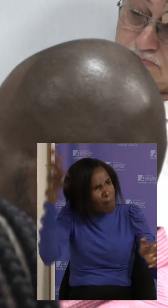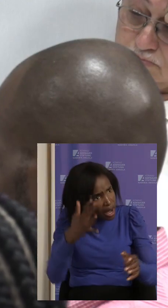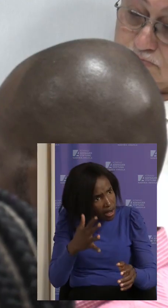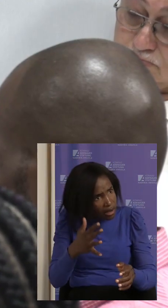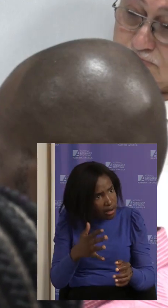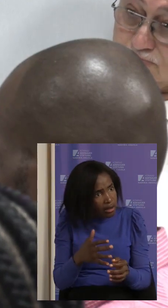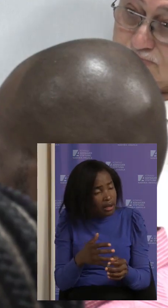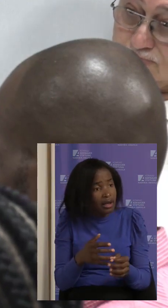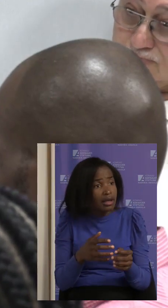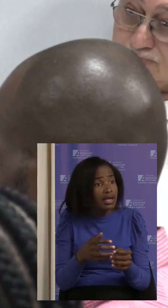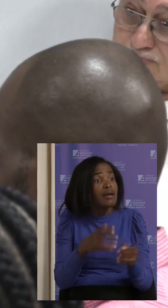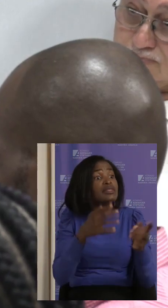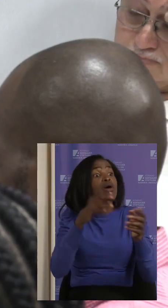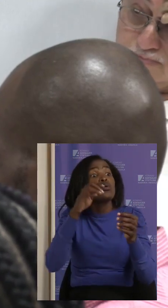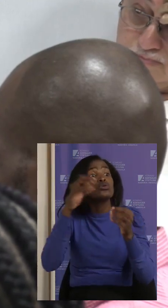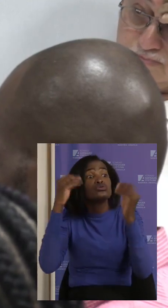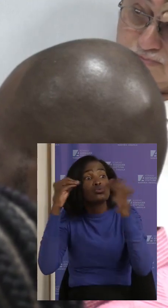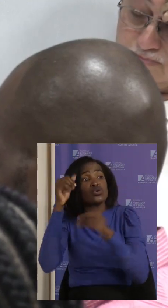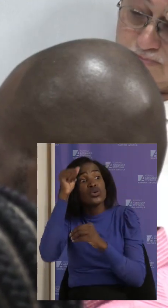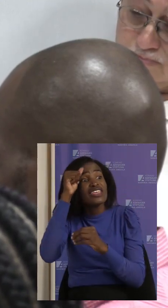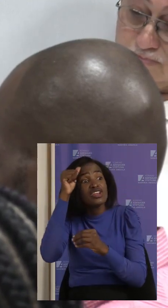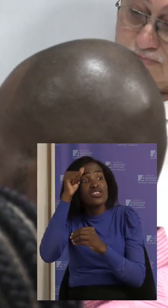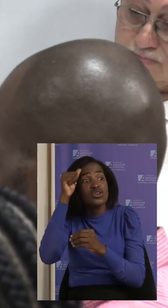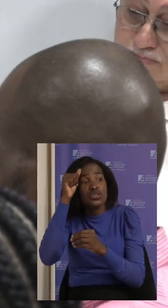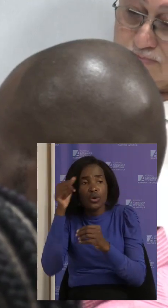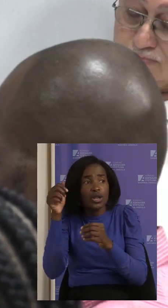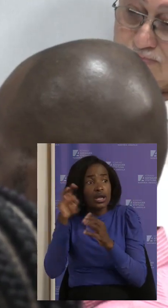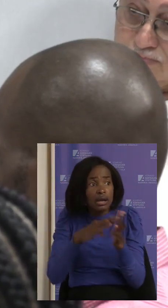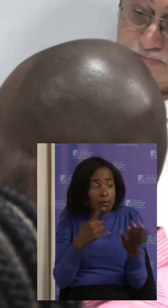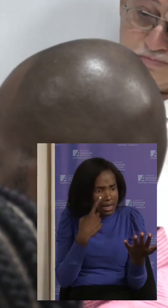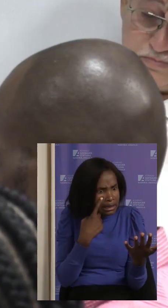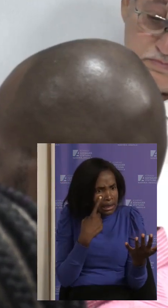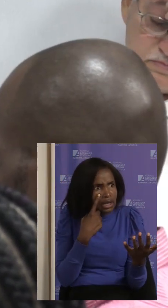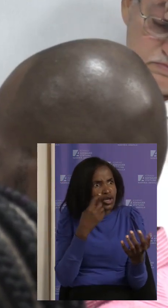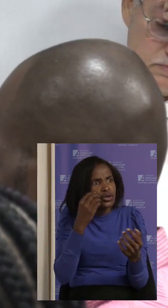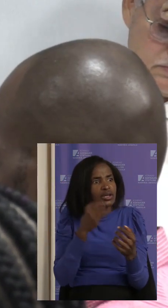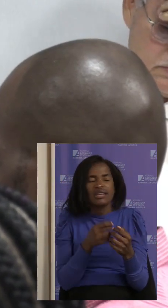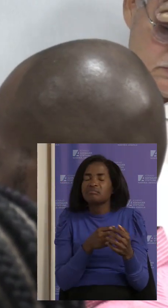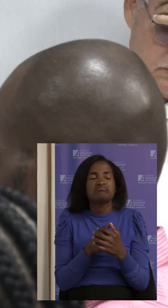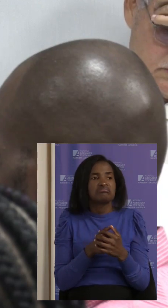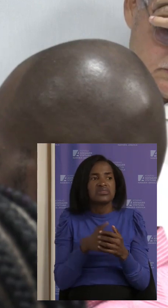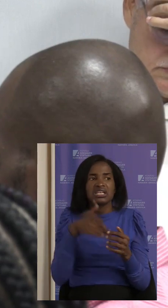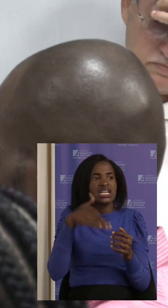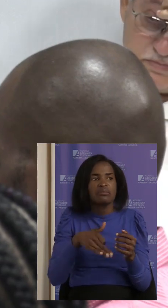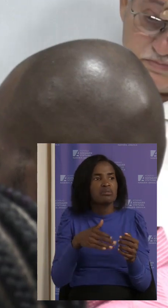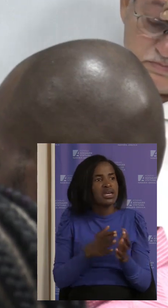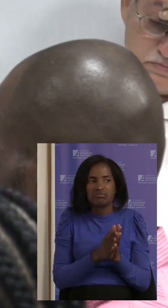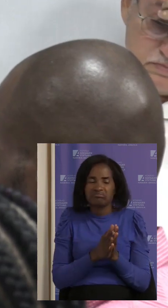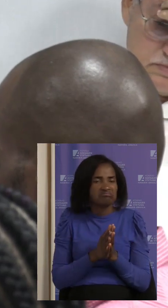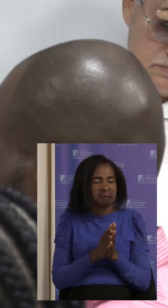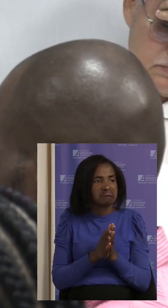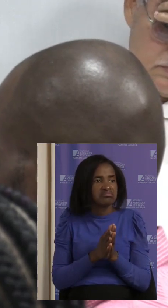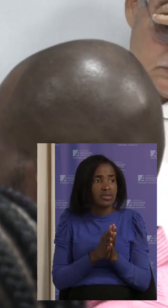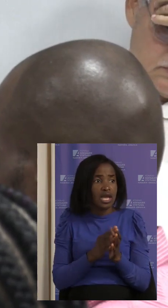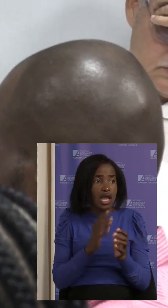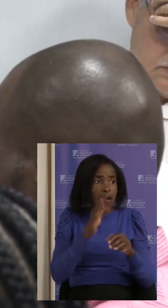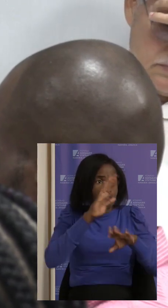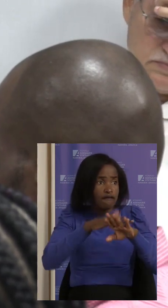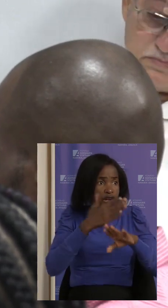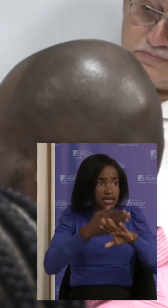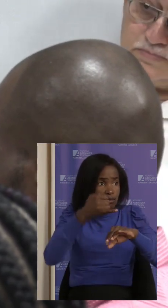teacher by profession, I was trained as a teacher. In our time, teachers were very scarce to get. But now, if there's one vacancy for teachers, how